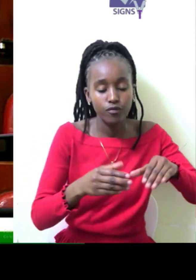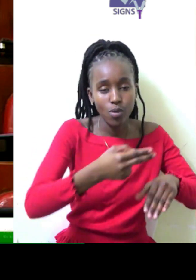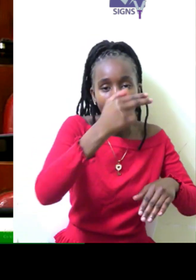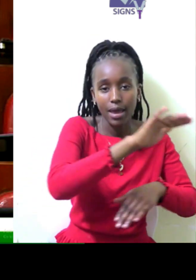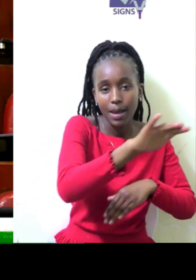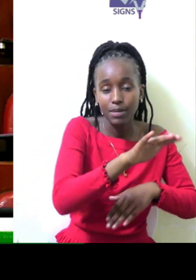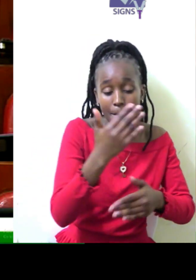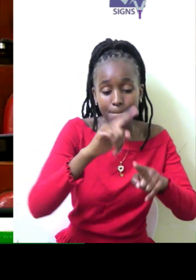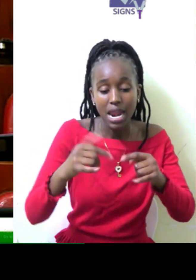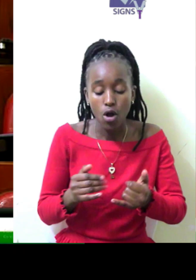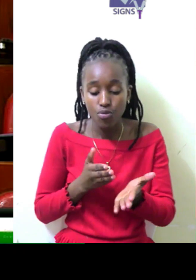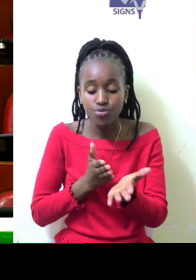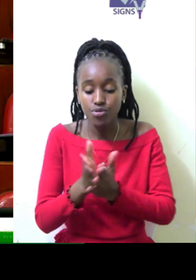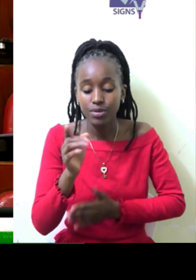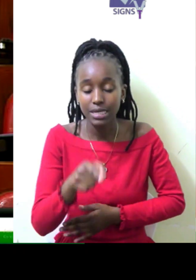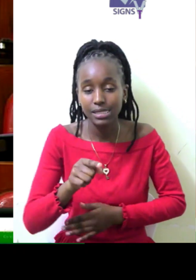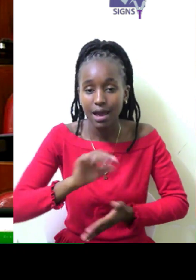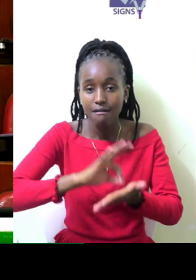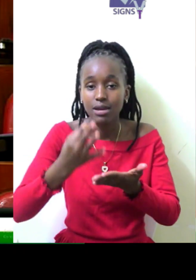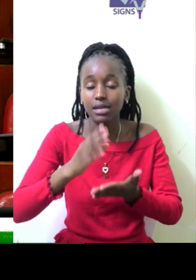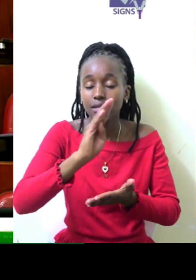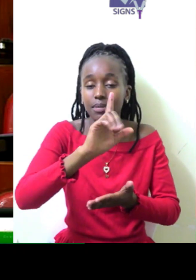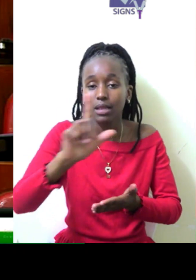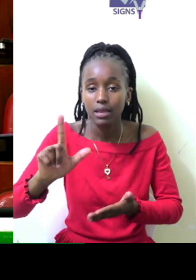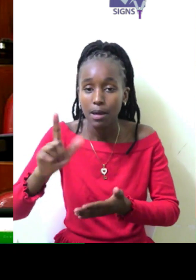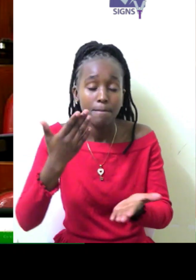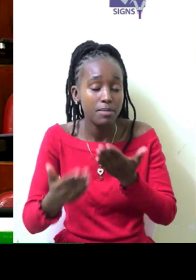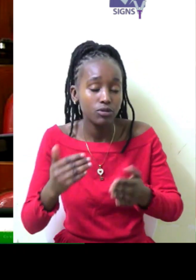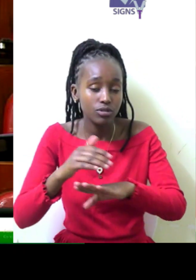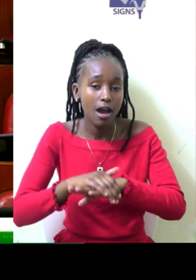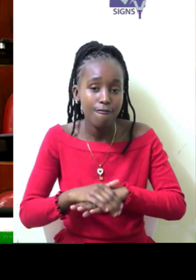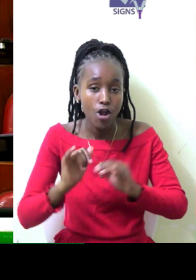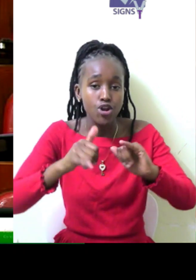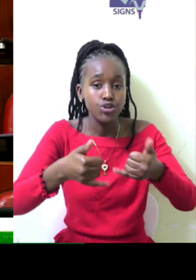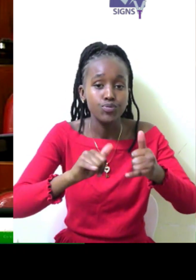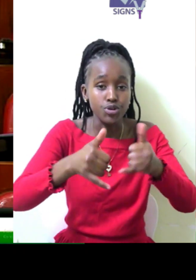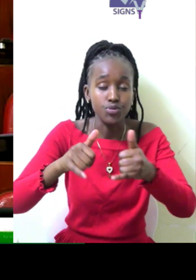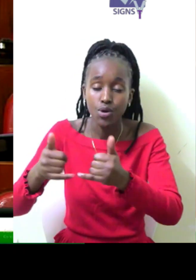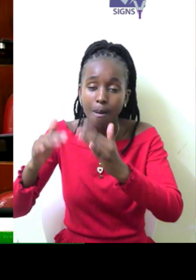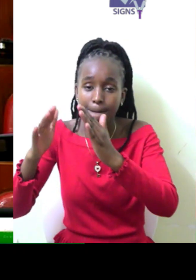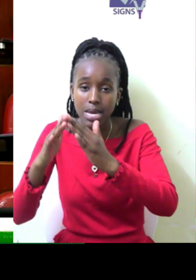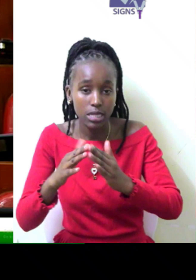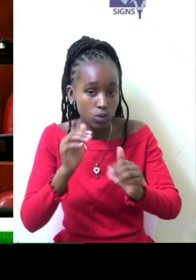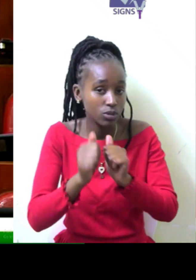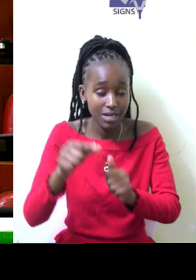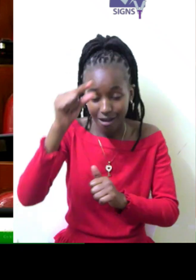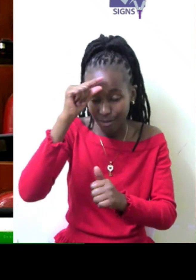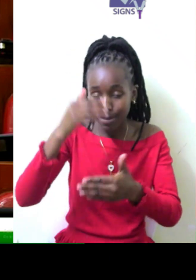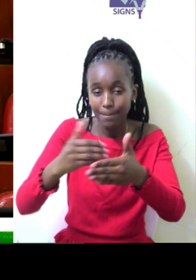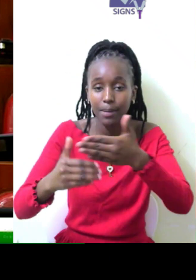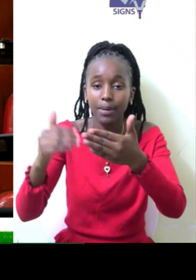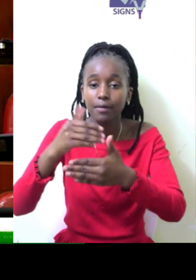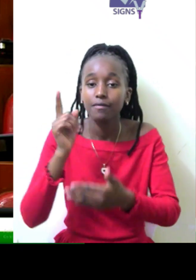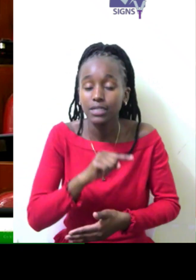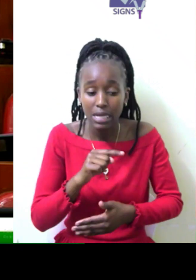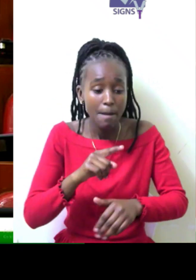this finance bill, you will be able to have structures built by government in your own sub-counties, so that in the inadequacy of